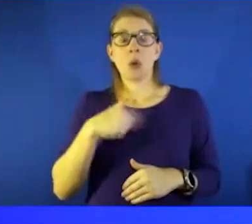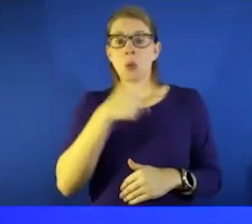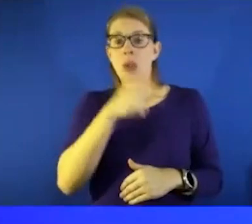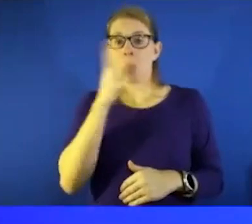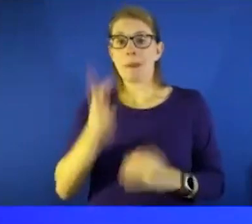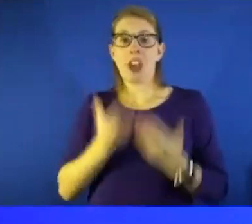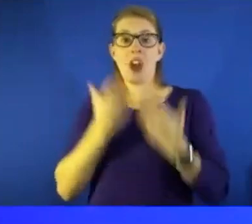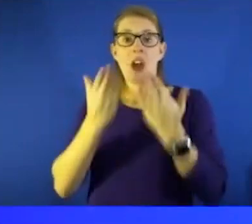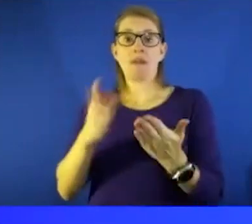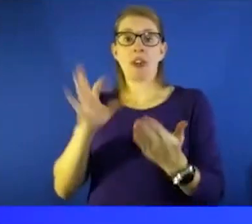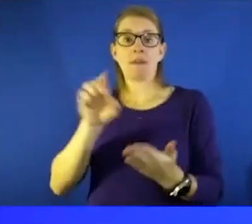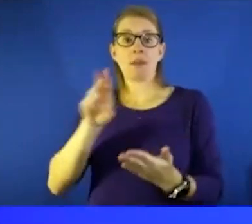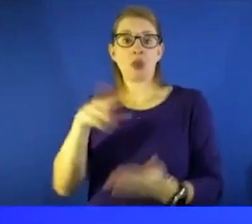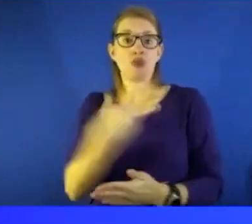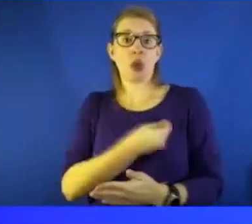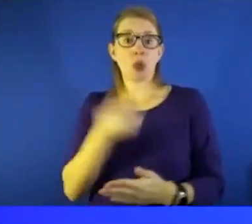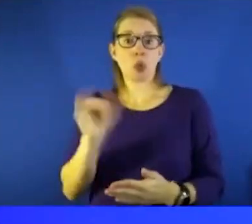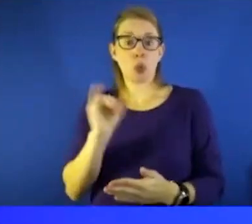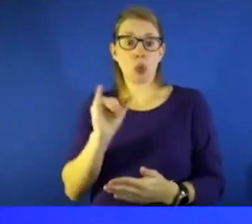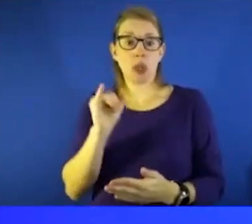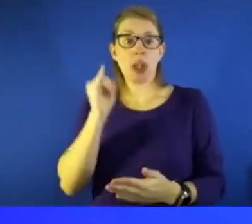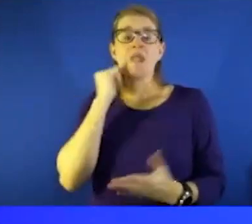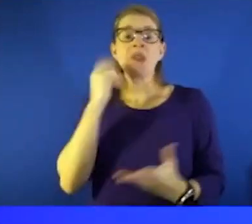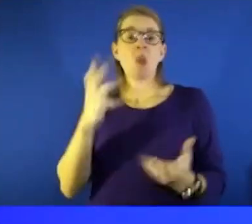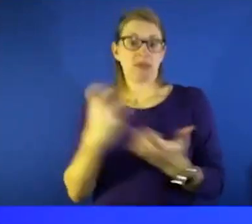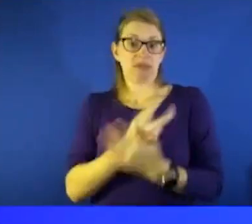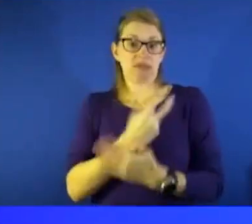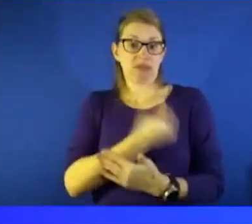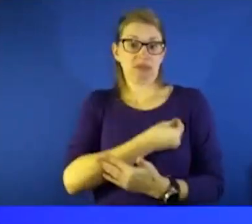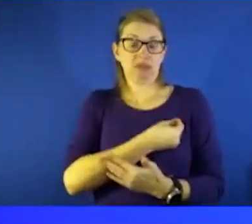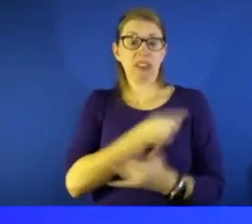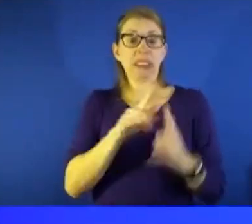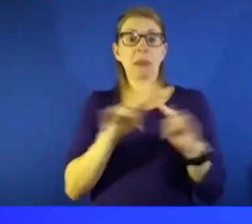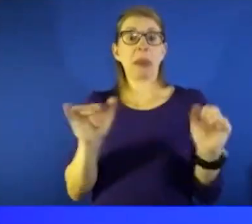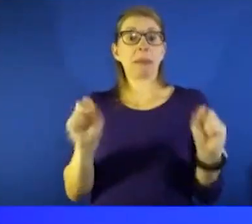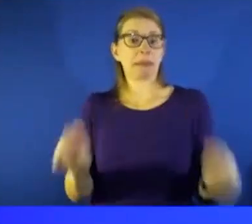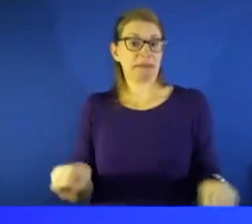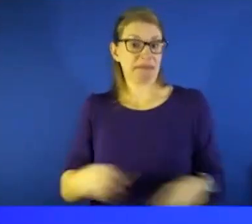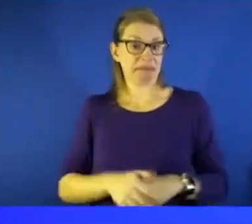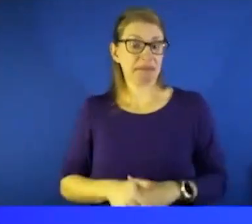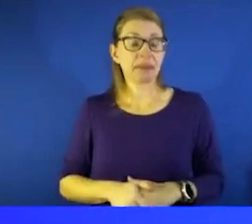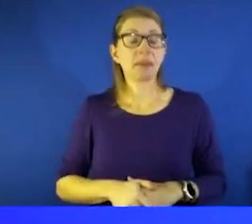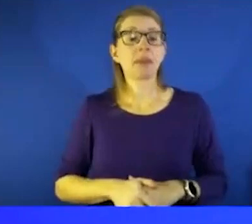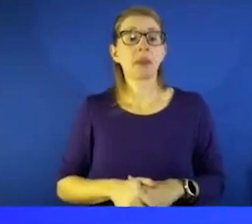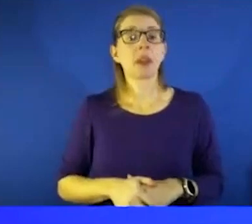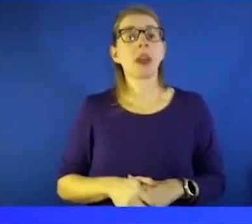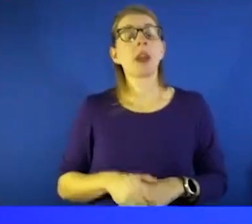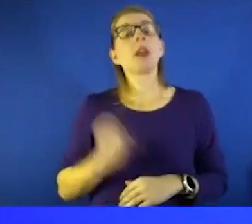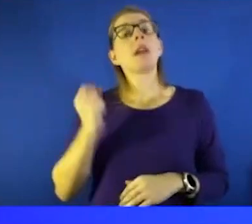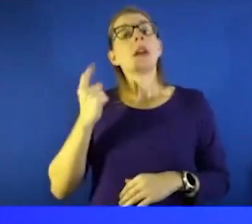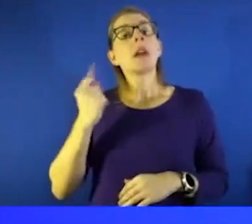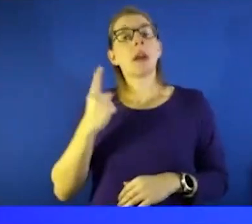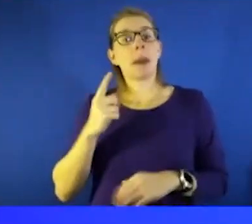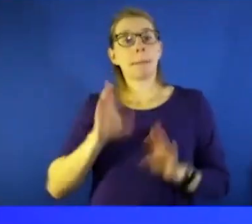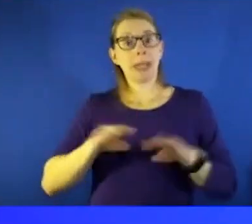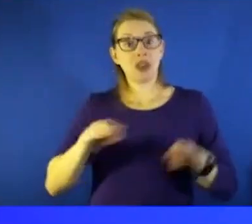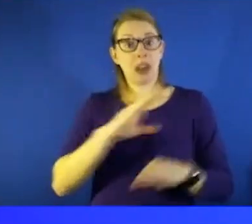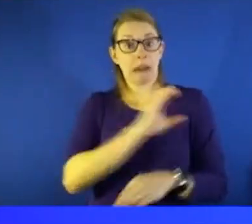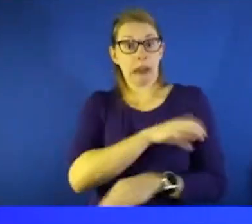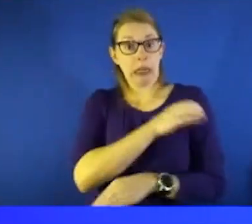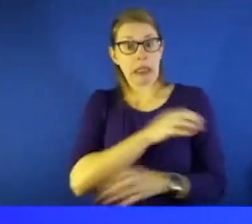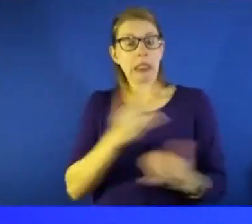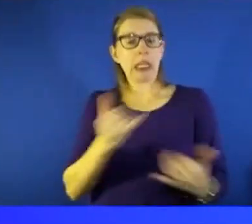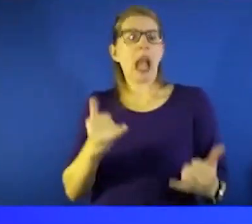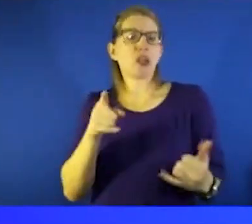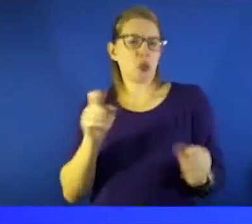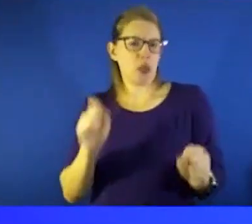individuals would like to get their flu shot, we're going to work on making that happen in our pediatric clinics. Certainly in our pediatric clinics today, you can get your flu shot as well.